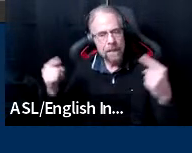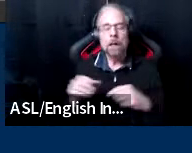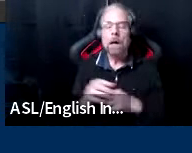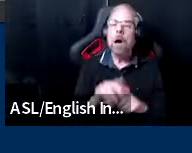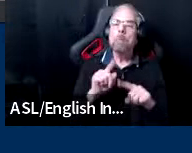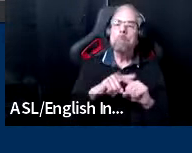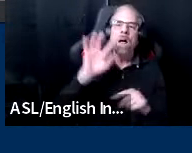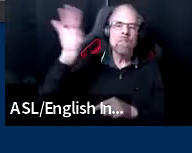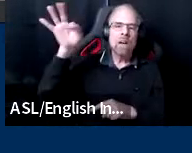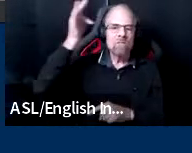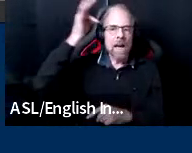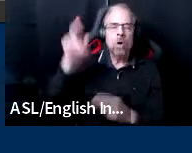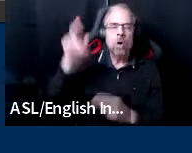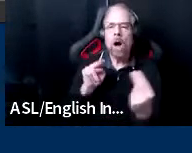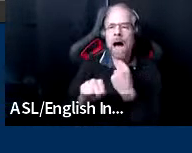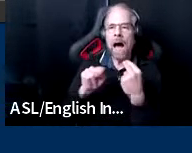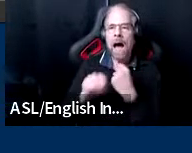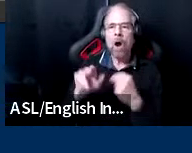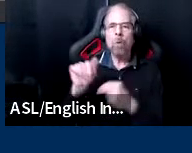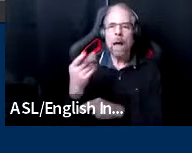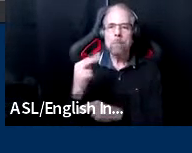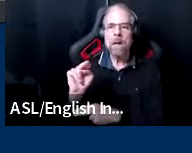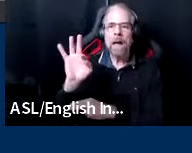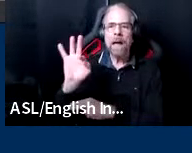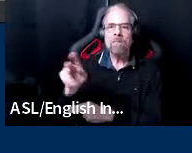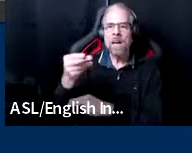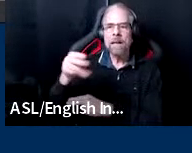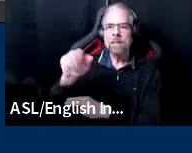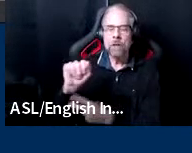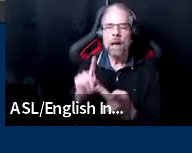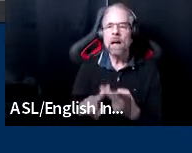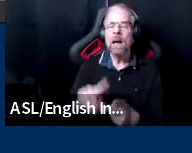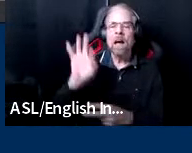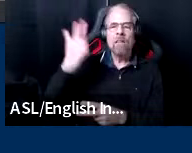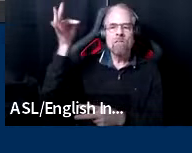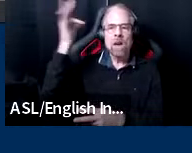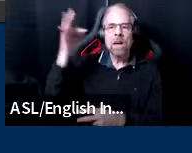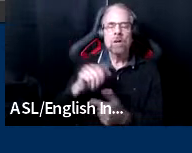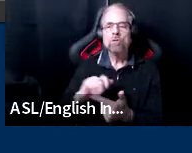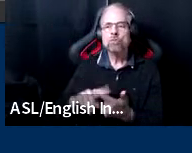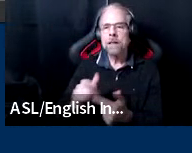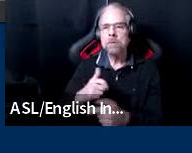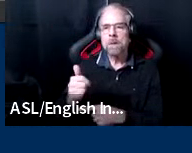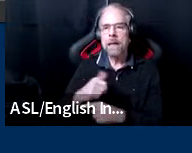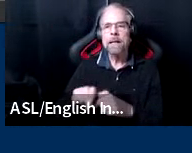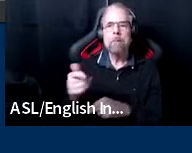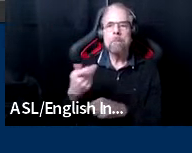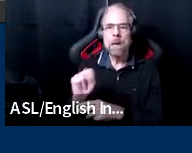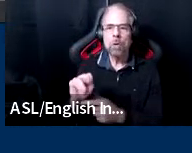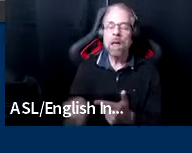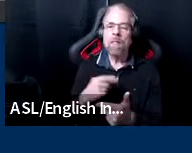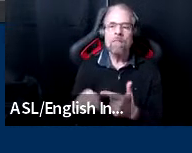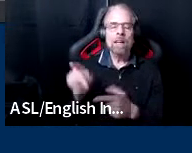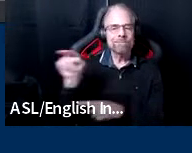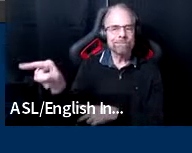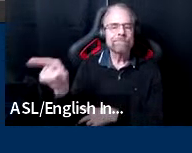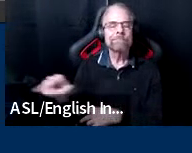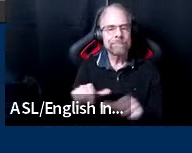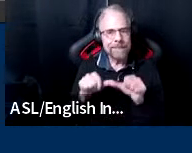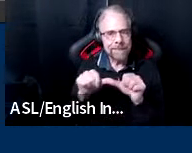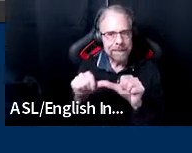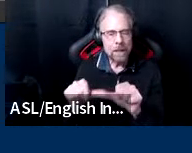Federal Highway Administration and Federal Transit Administration record of decision remained, and they continue to be the